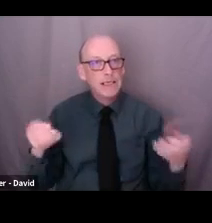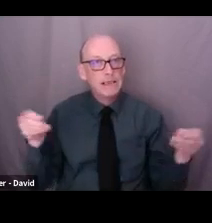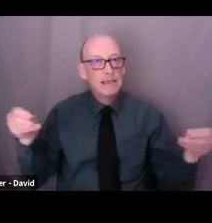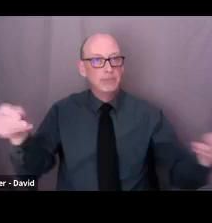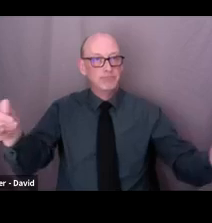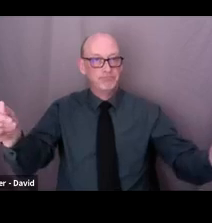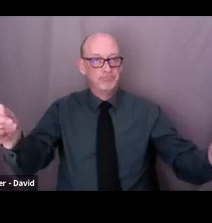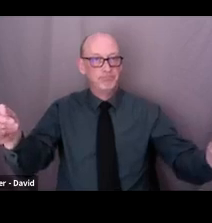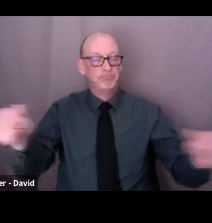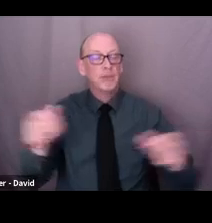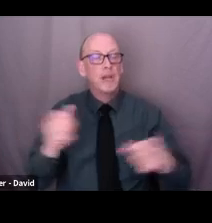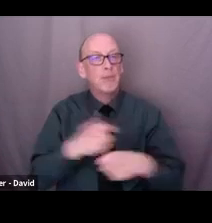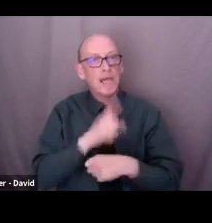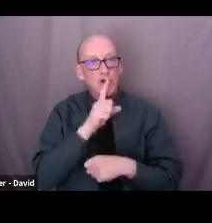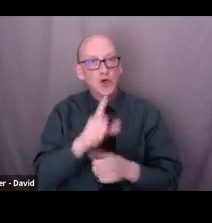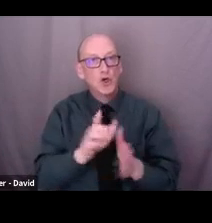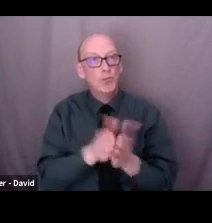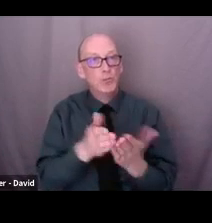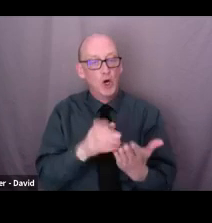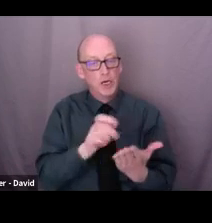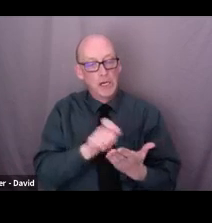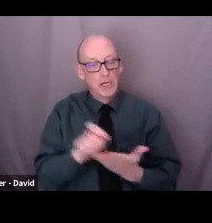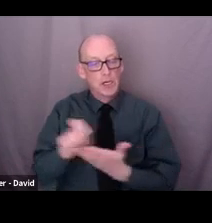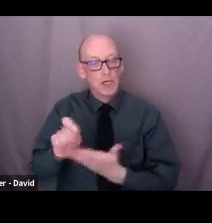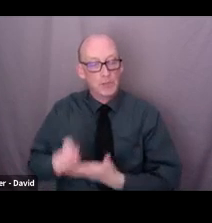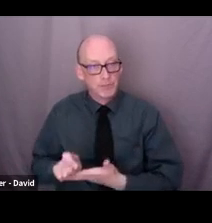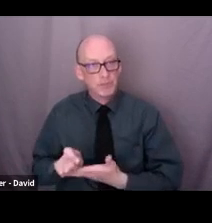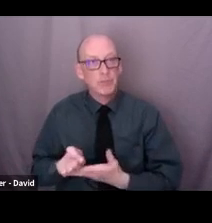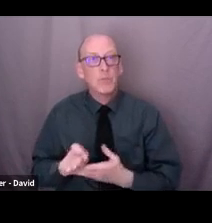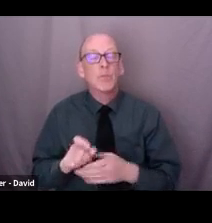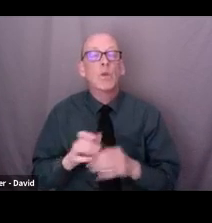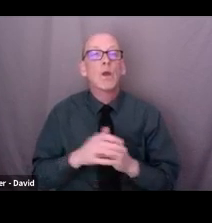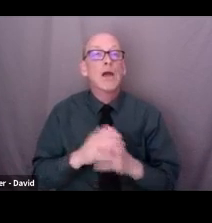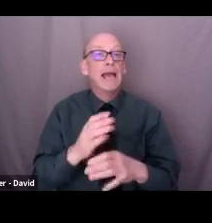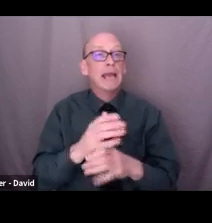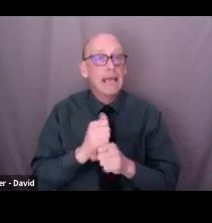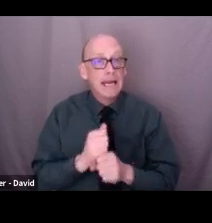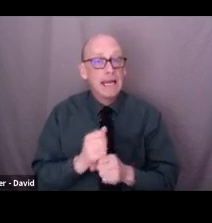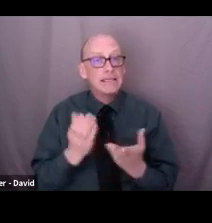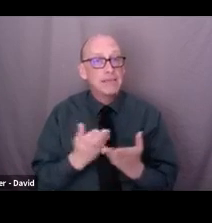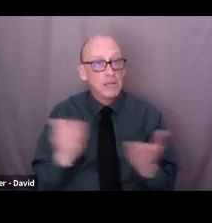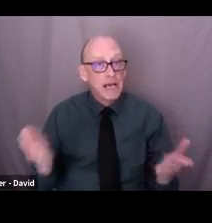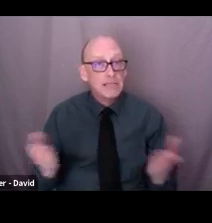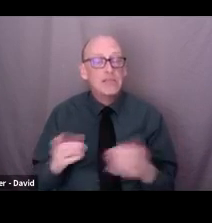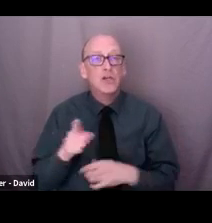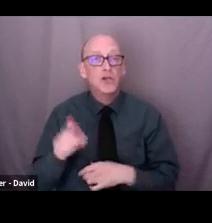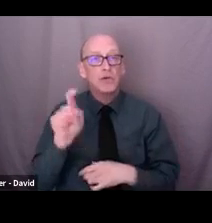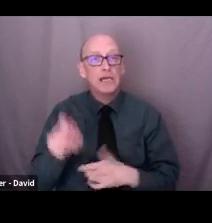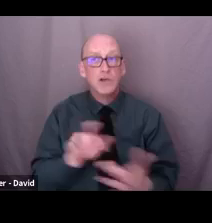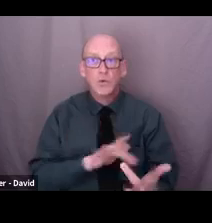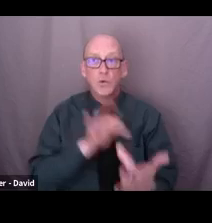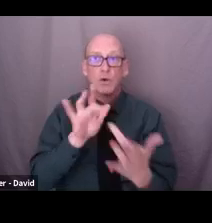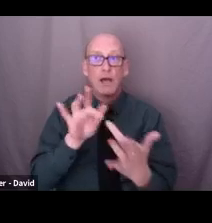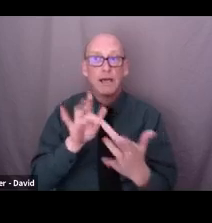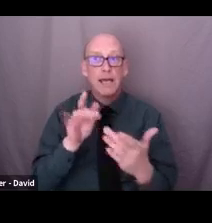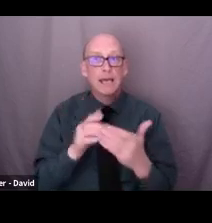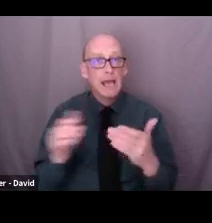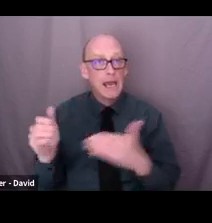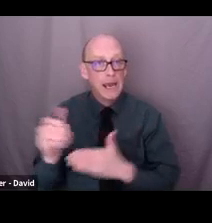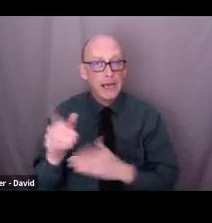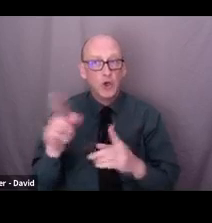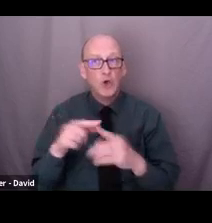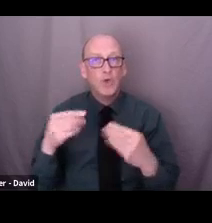so important. On the issue of procuring supplies, you're going to need to reach out ahead of time to